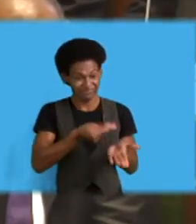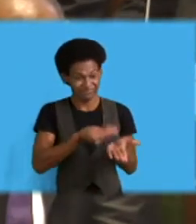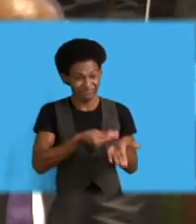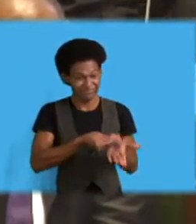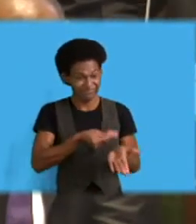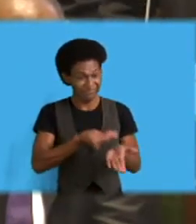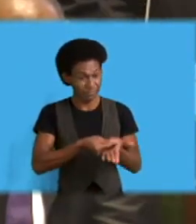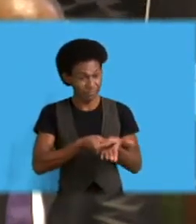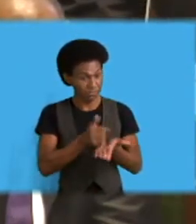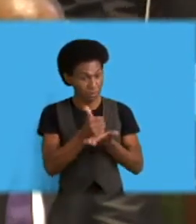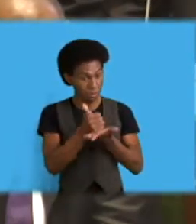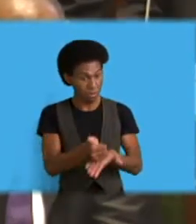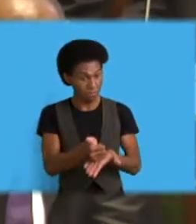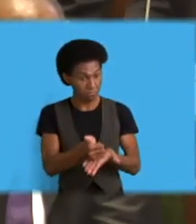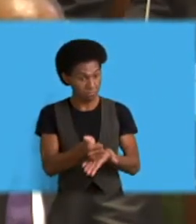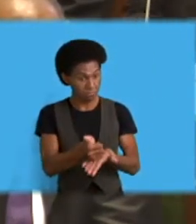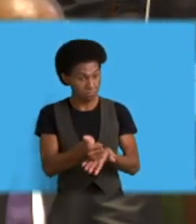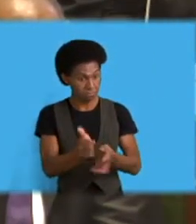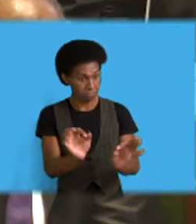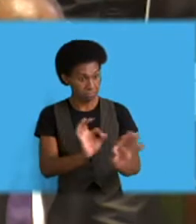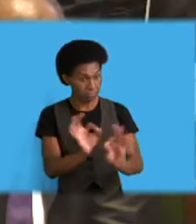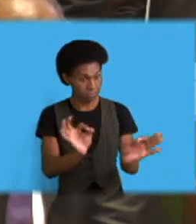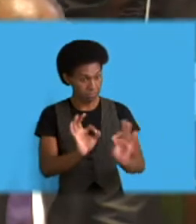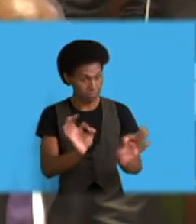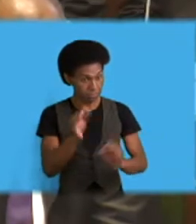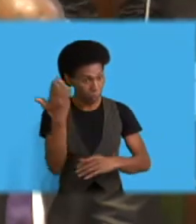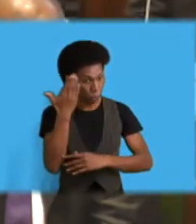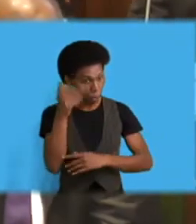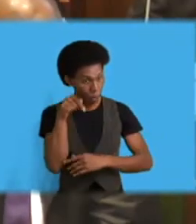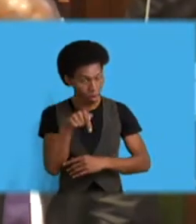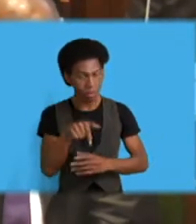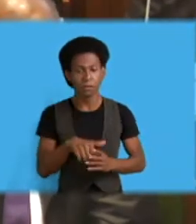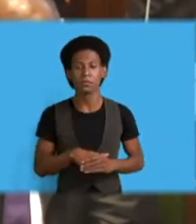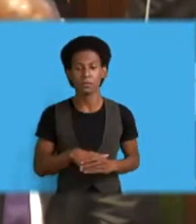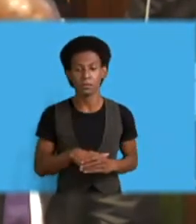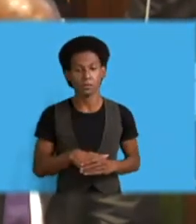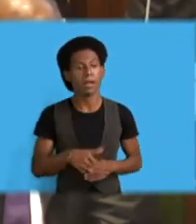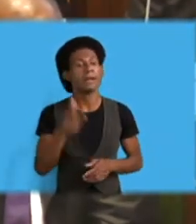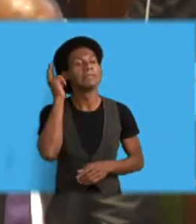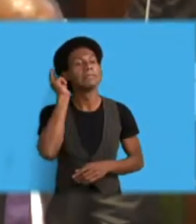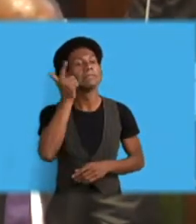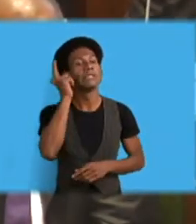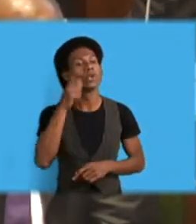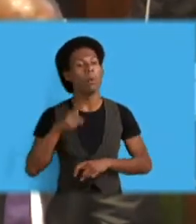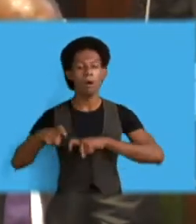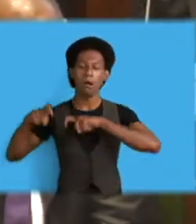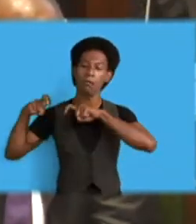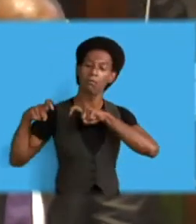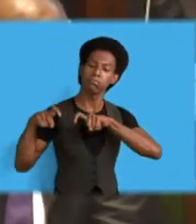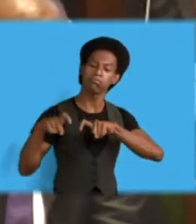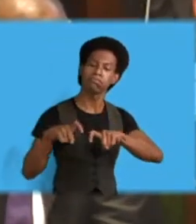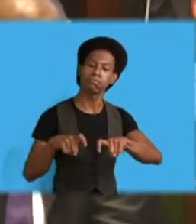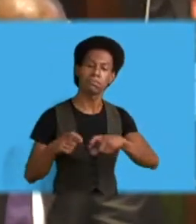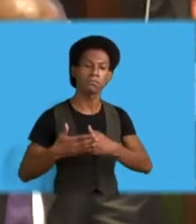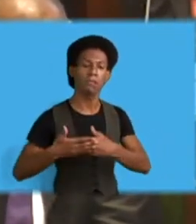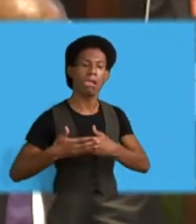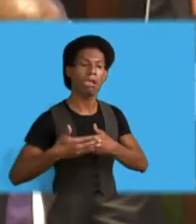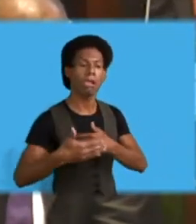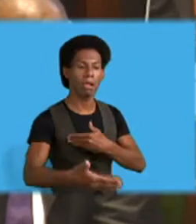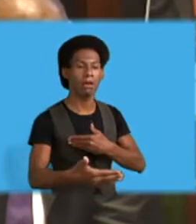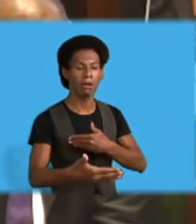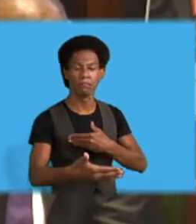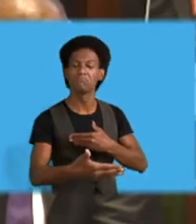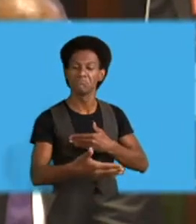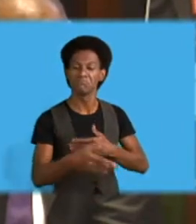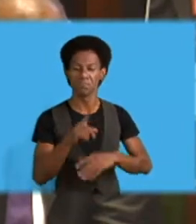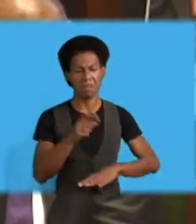selected teachers warming seats in one school for more than 20 years without transfer and playing politics in the school system, unwilling to take the requests,